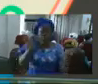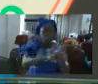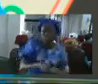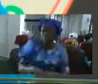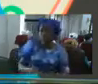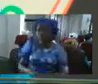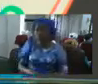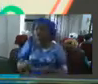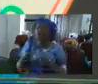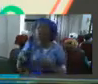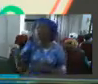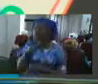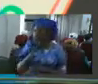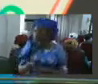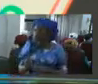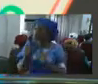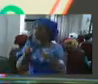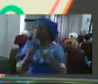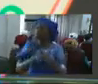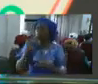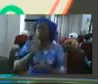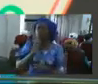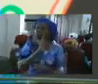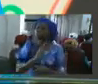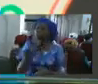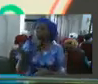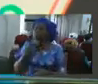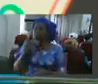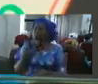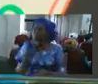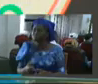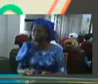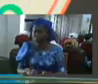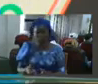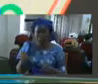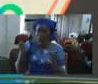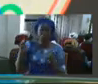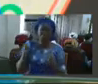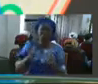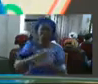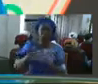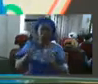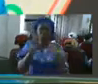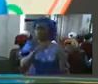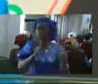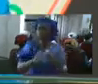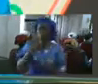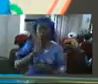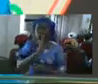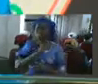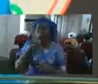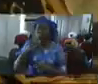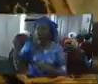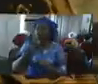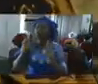How many of us go to restaurants? We go to Buka. How many of you understand what I'm